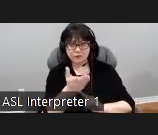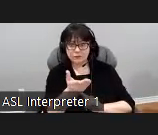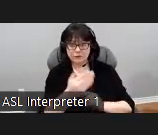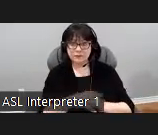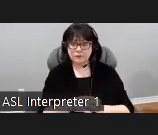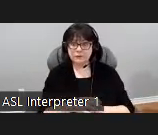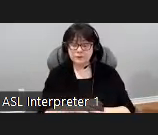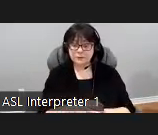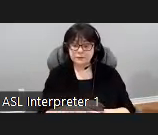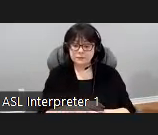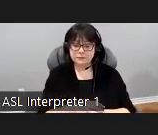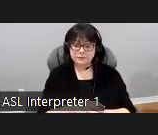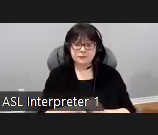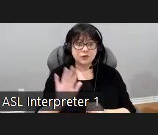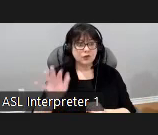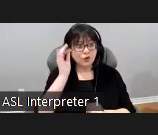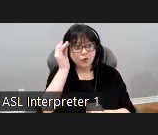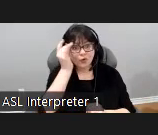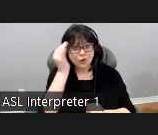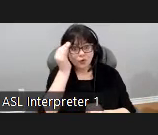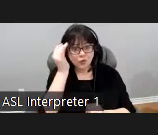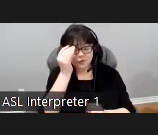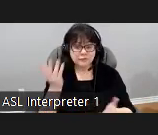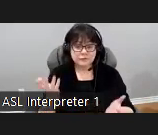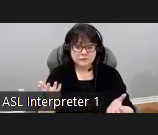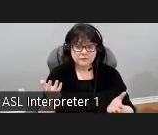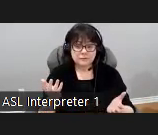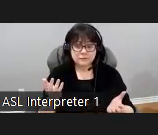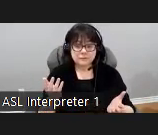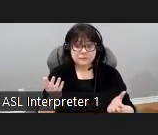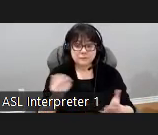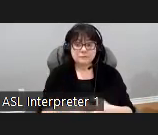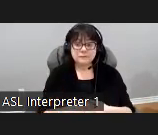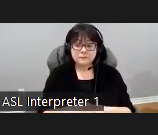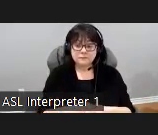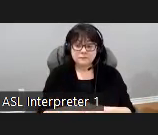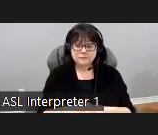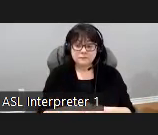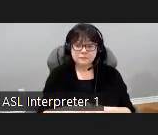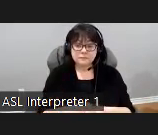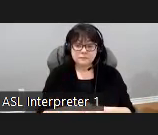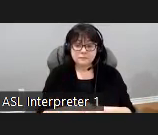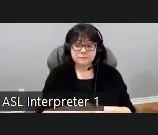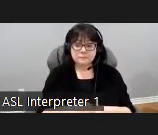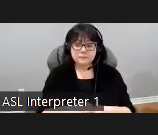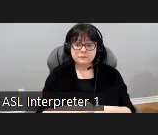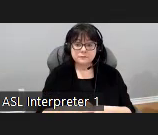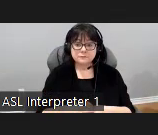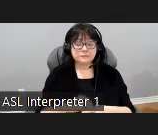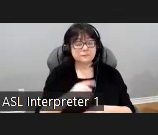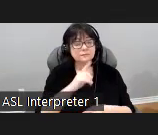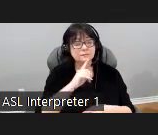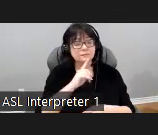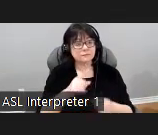that begs discussion, amongst people who are, trying to manage